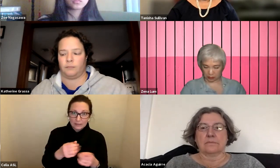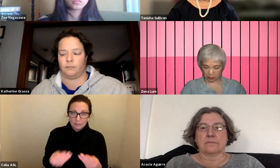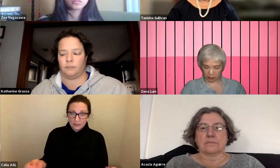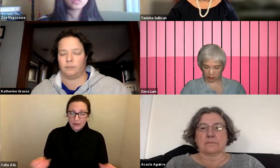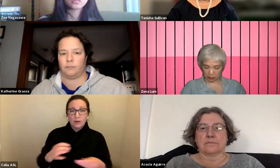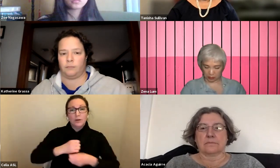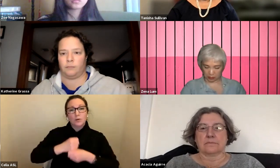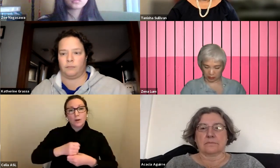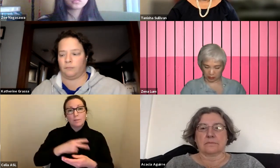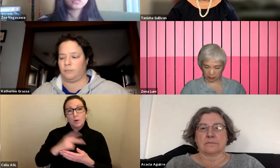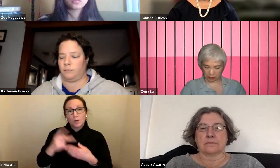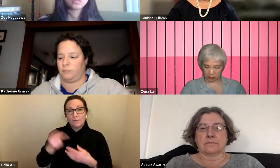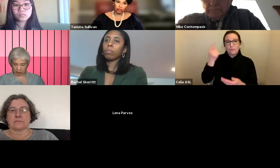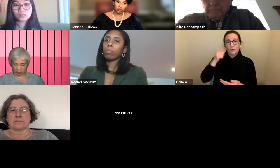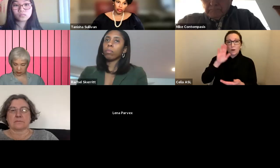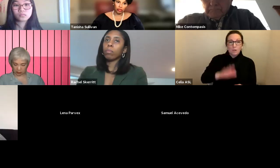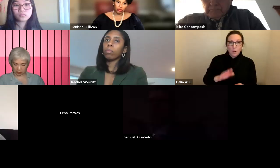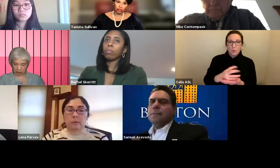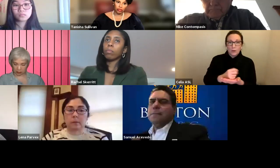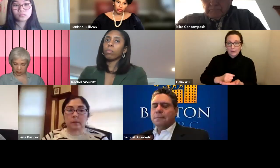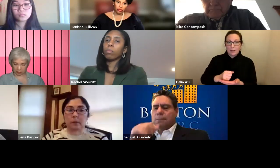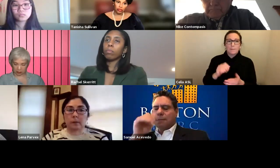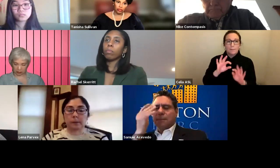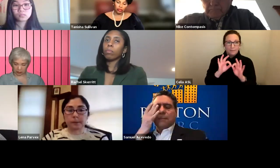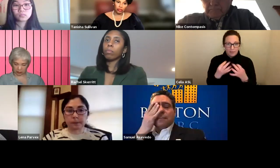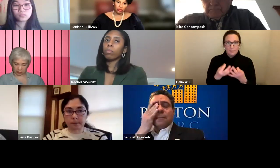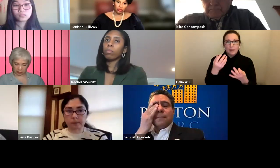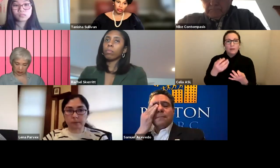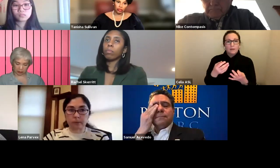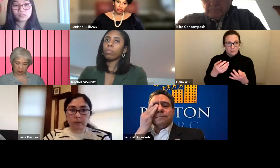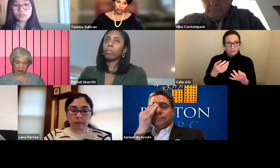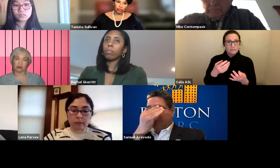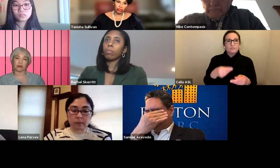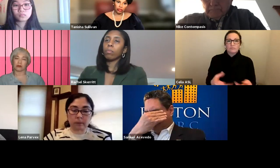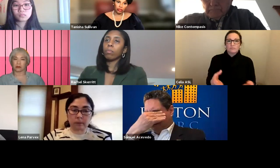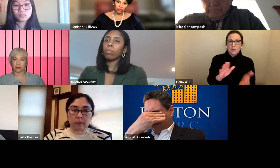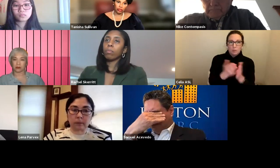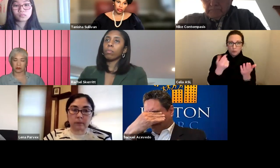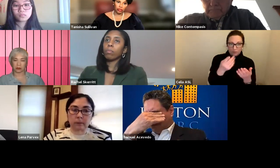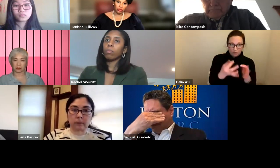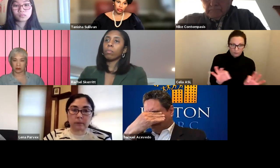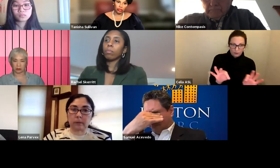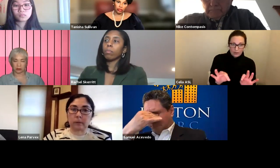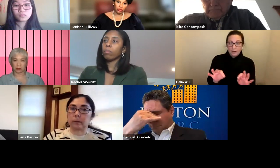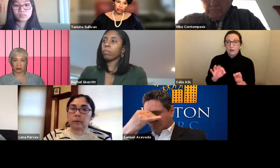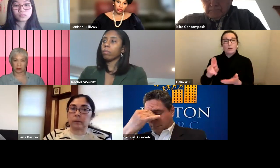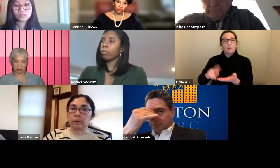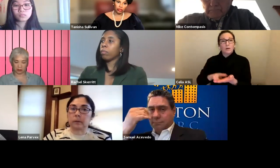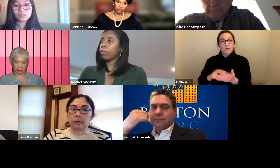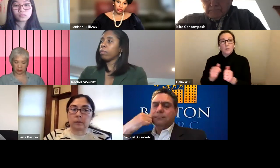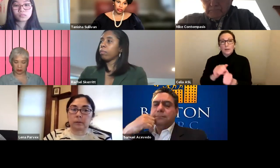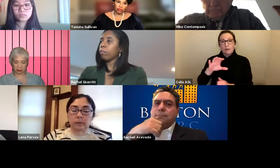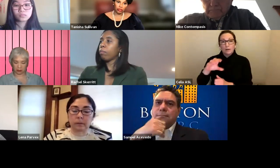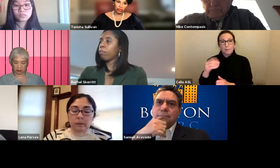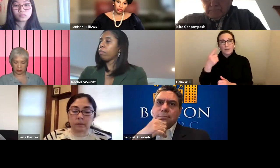lower income families to access these books at a reduced rate or free. Number four, contract with the company to provide in-person